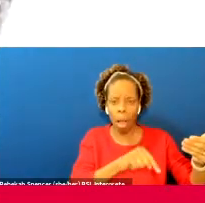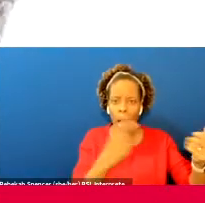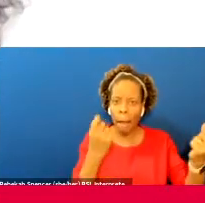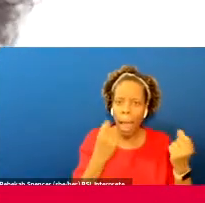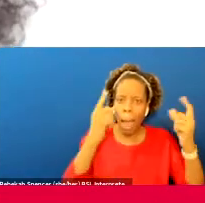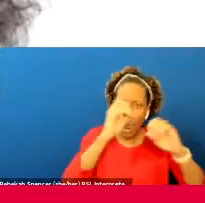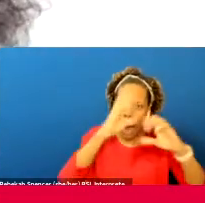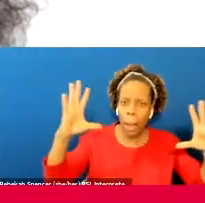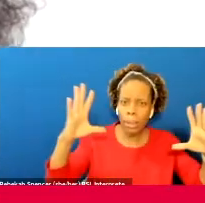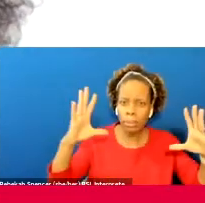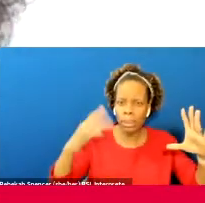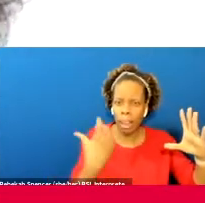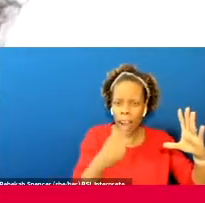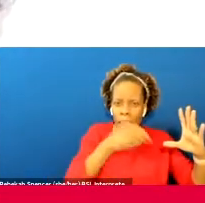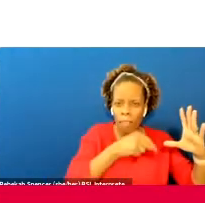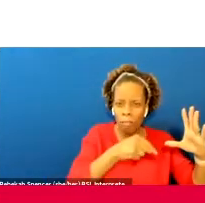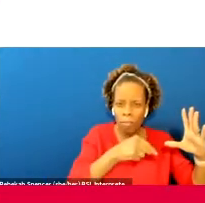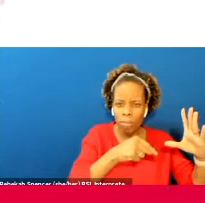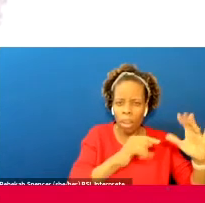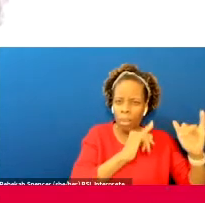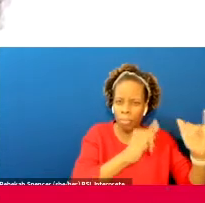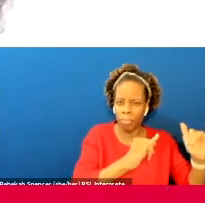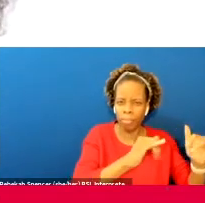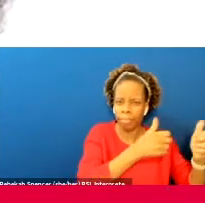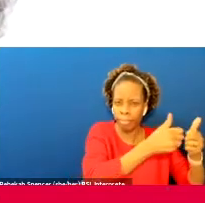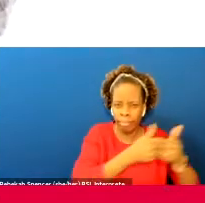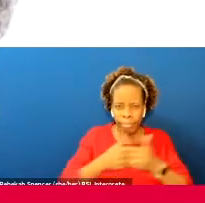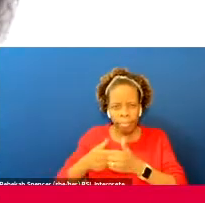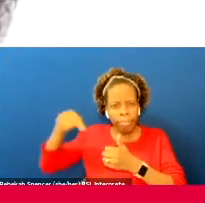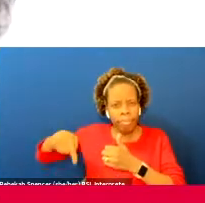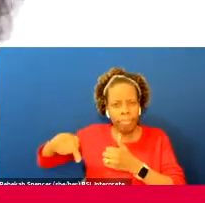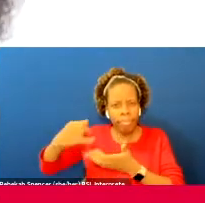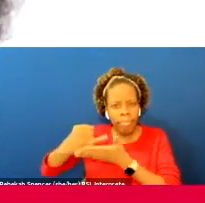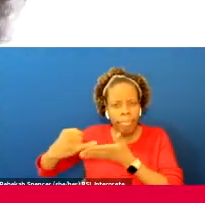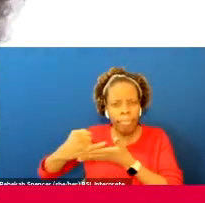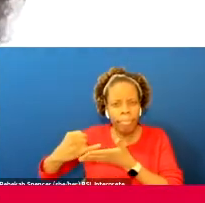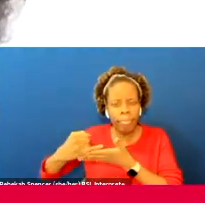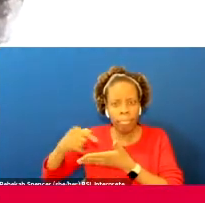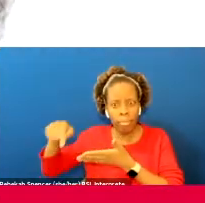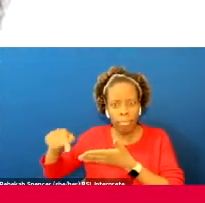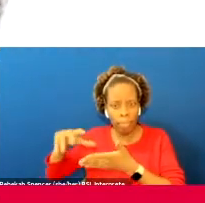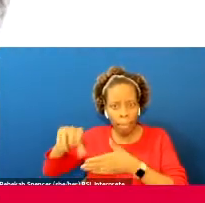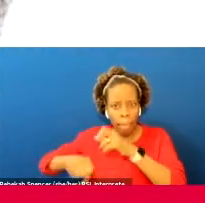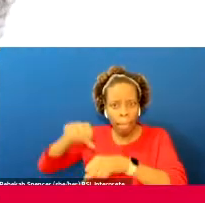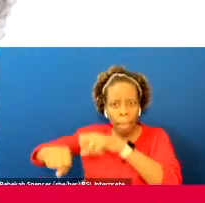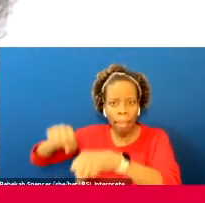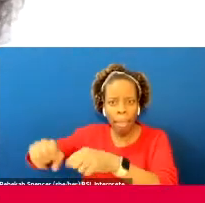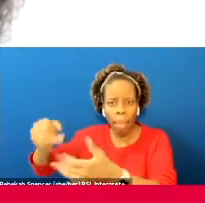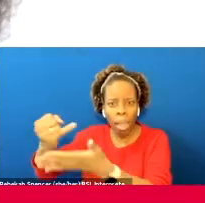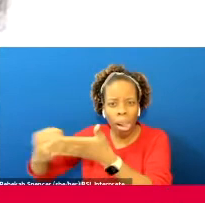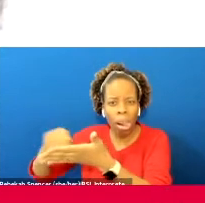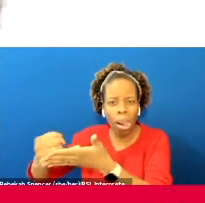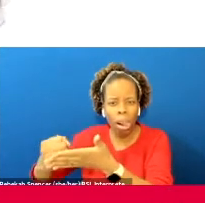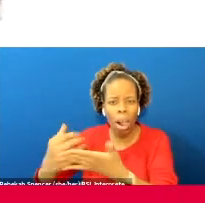be enlightened and yet continue to pour money and student labor into an industry that's crippling our own future? you know? So